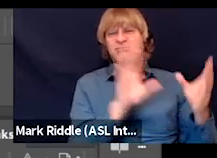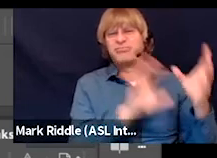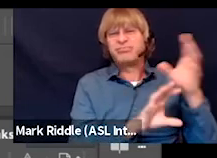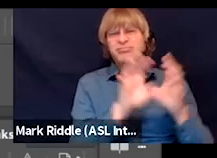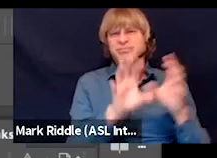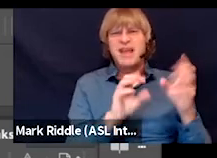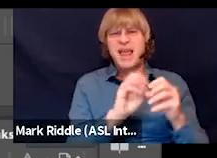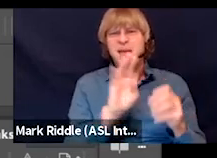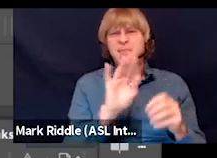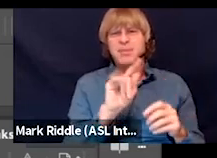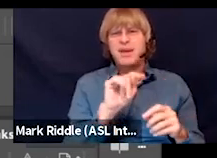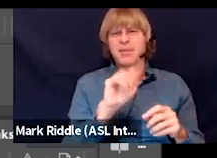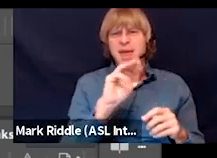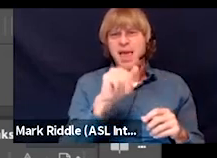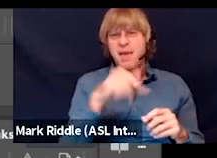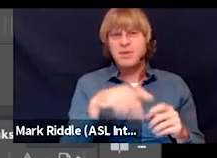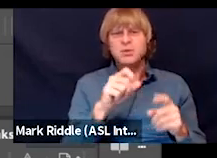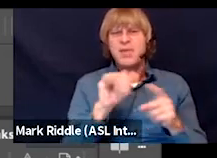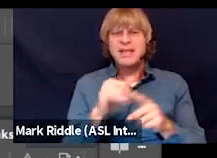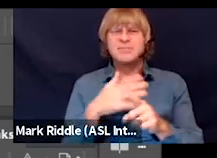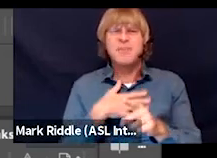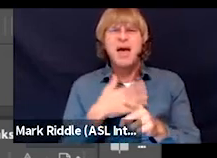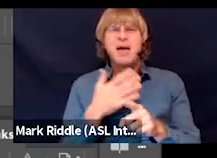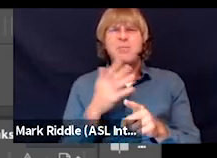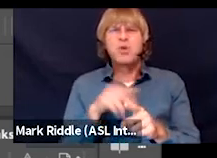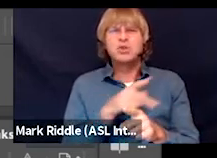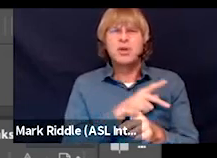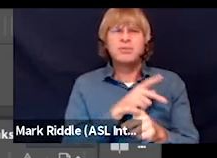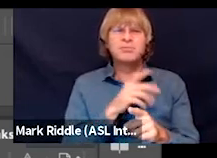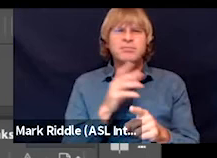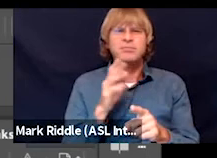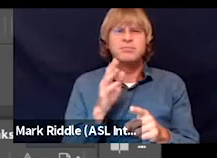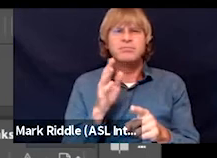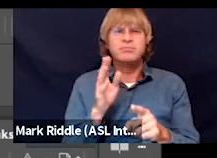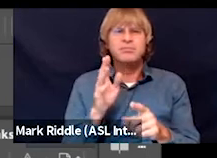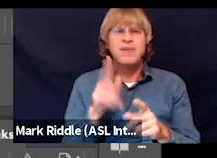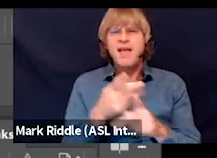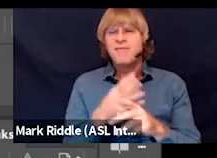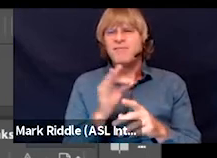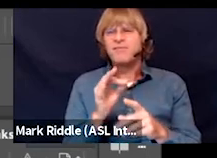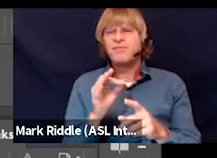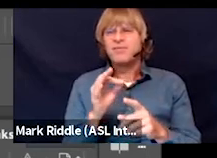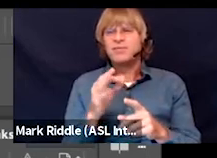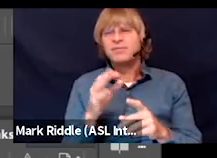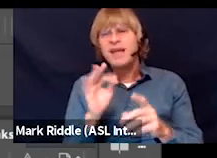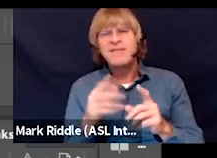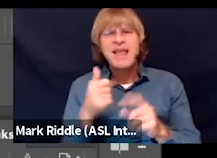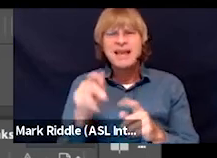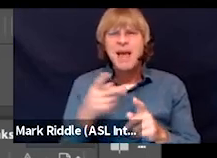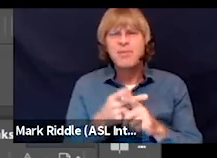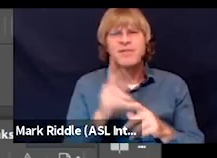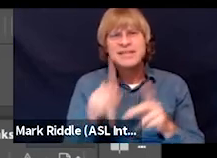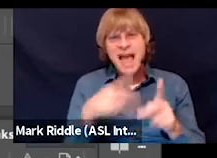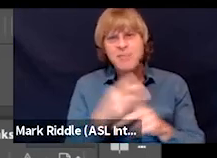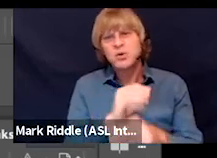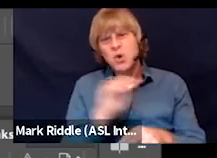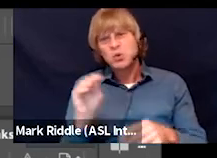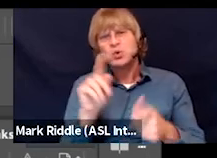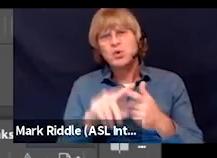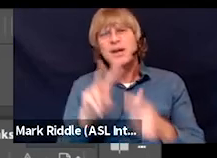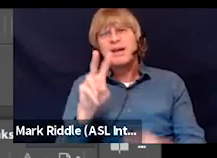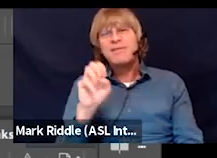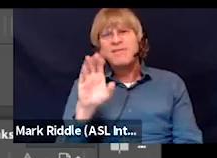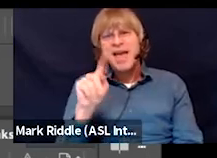So this is one of my personal kind of mantras, is any kind of type goes into a